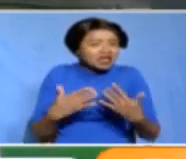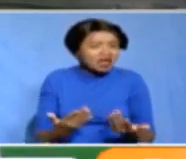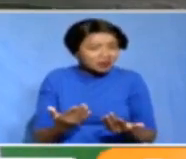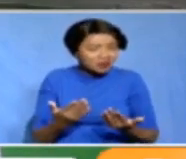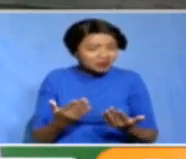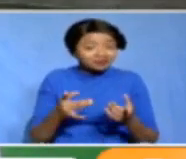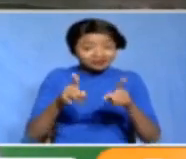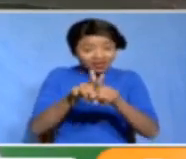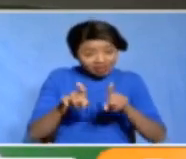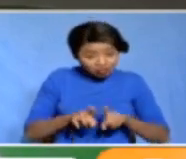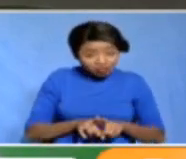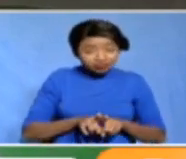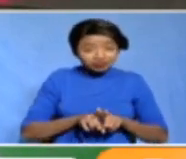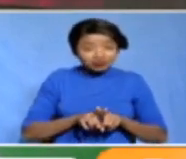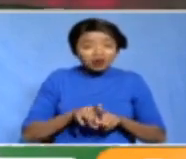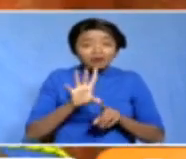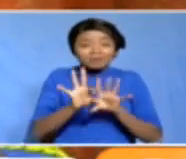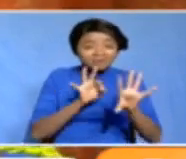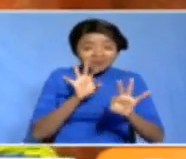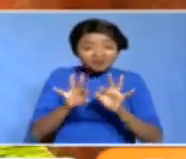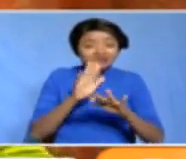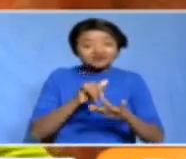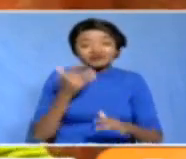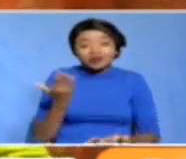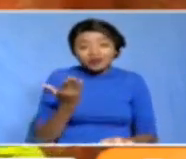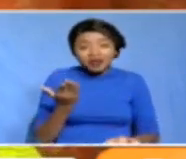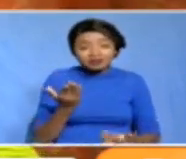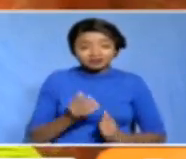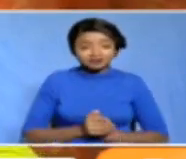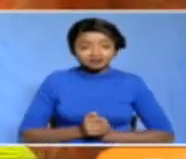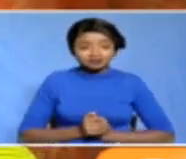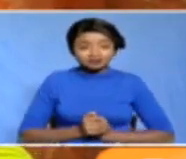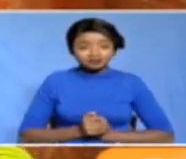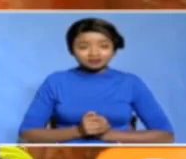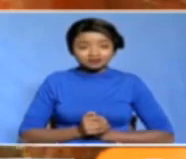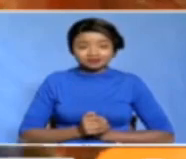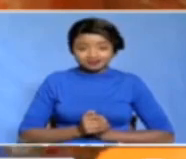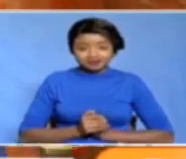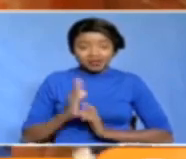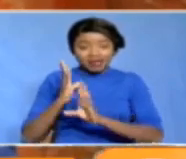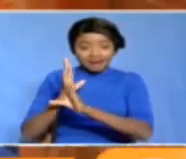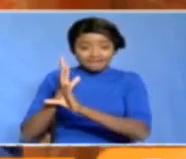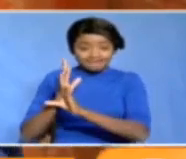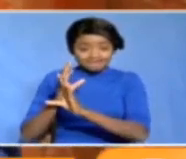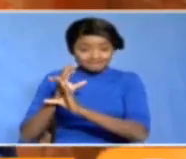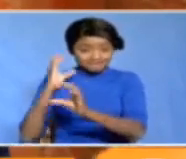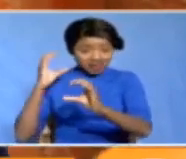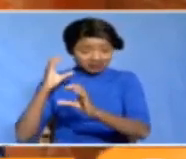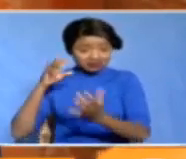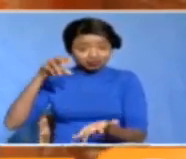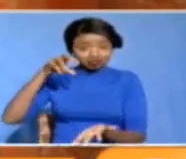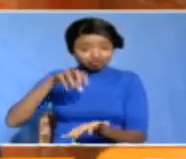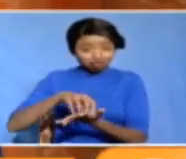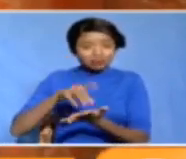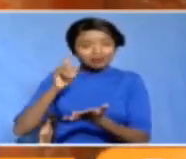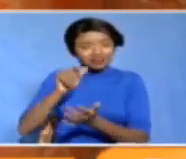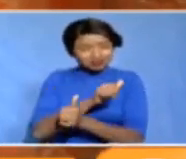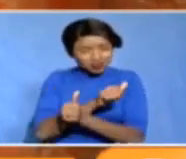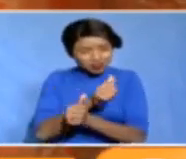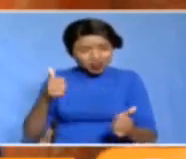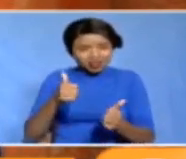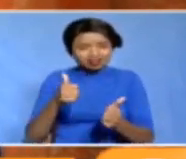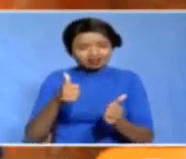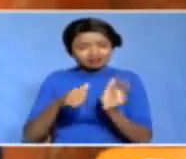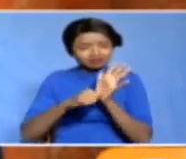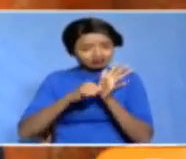na watachukuliwa kutoka wapi. The thing is that the bus stops have to be very, very well designed. They need to be marked